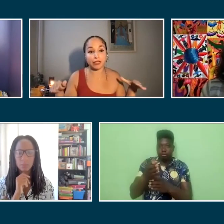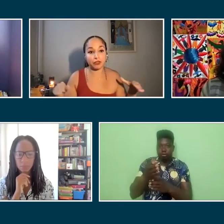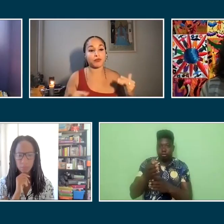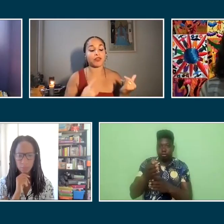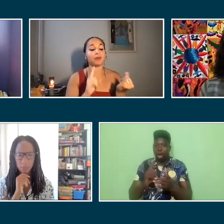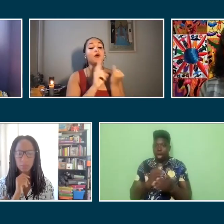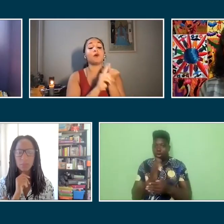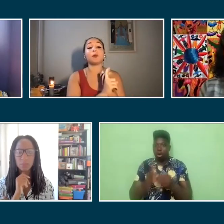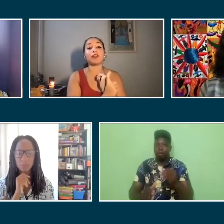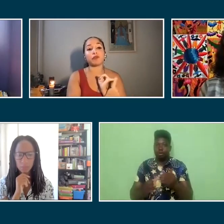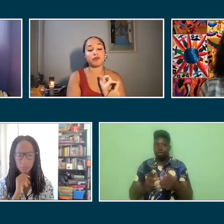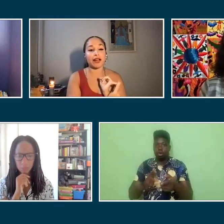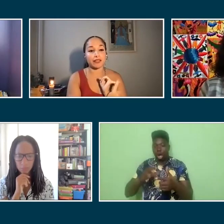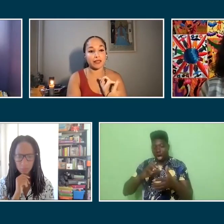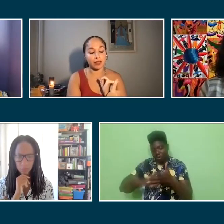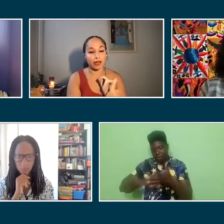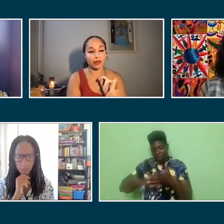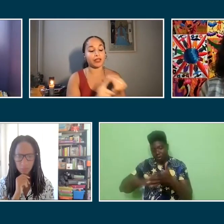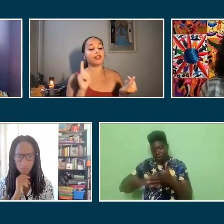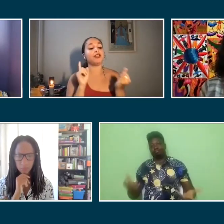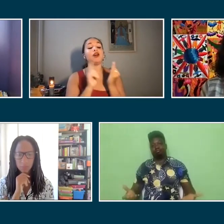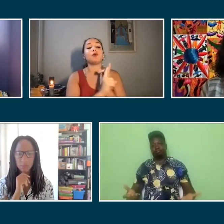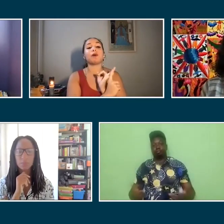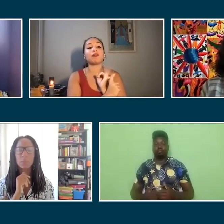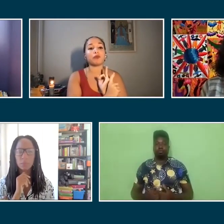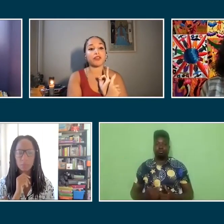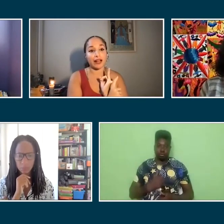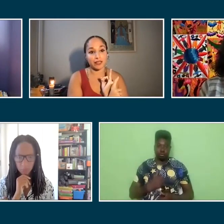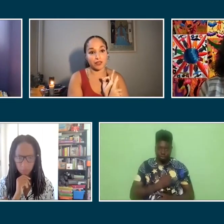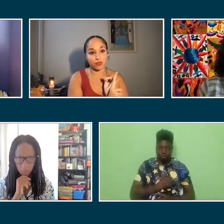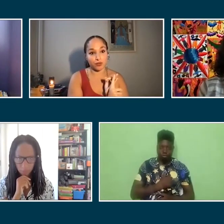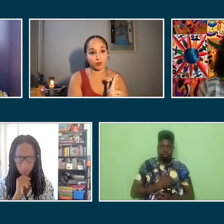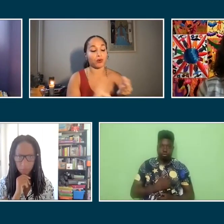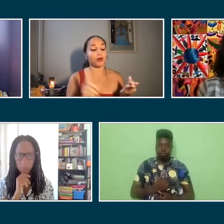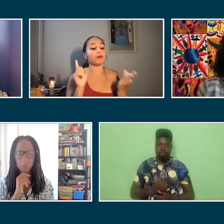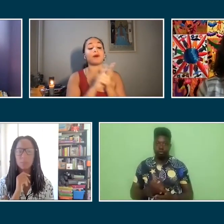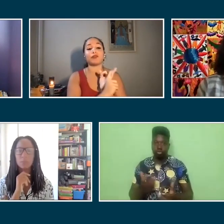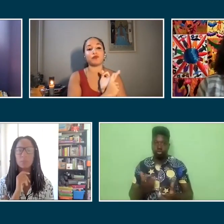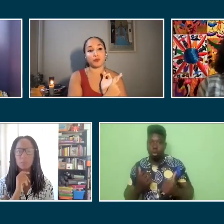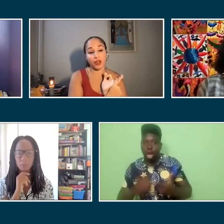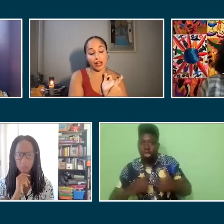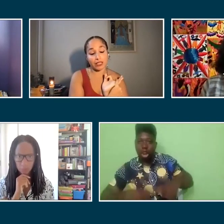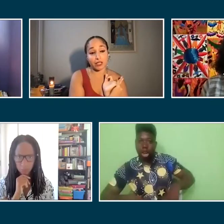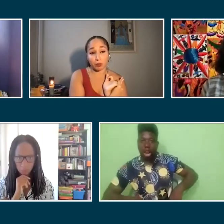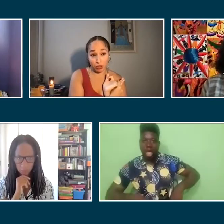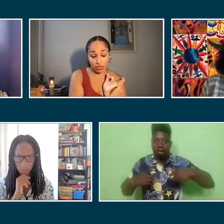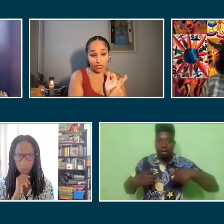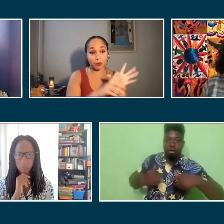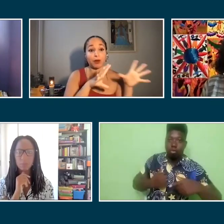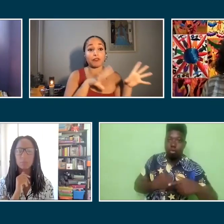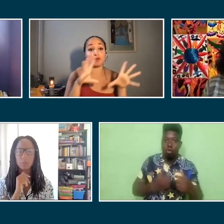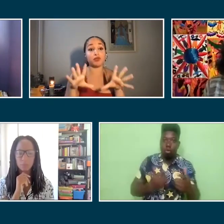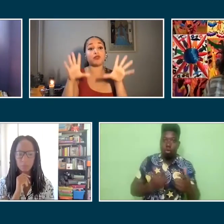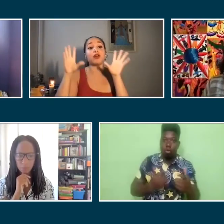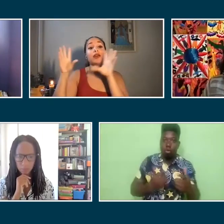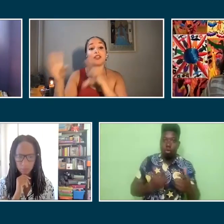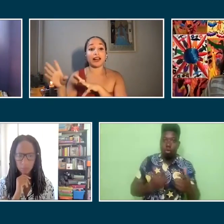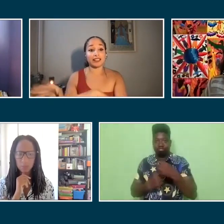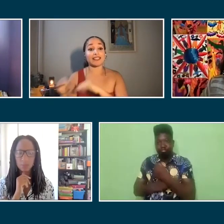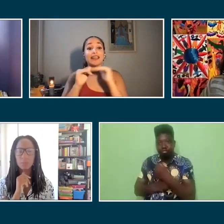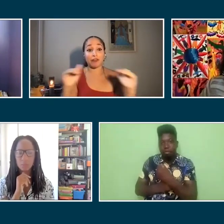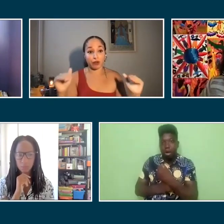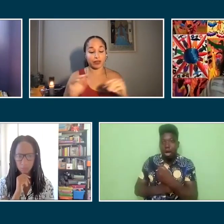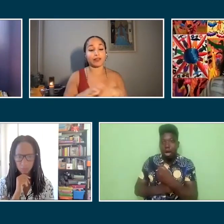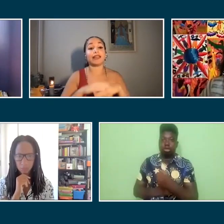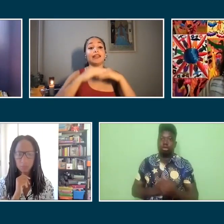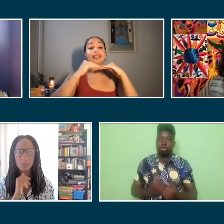cancel someone is to completely remove them. We want to remove their access to livelihood. We want to remove their access to support. We want to remove their access to community. We want to